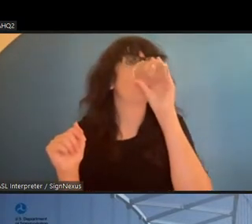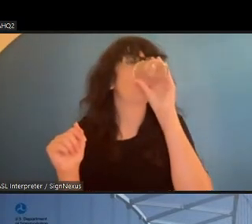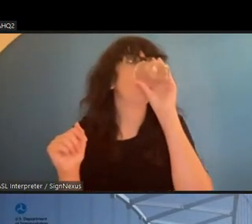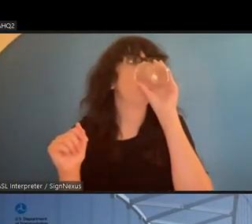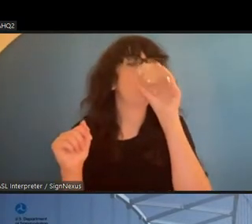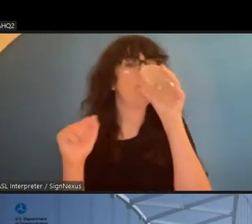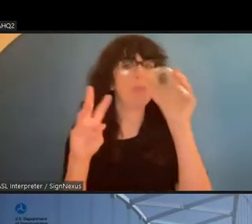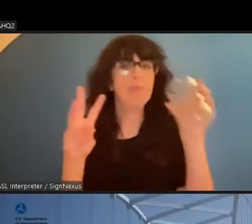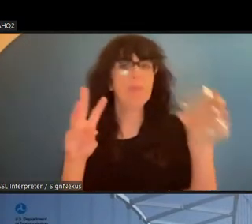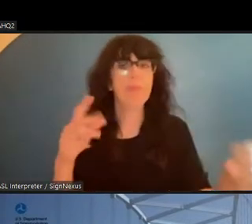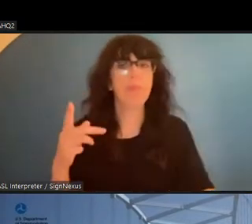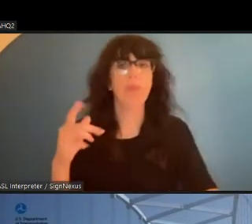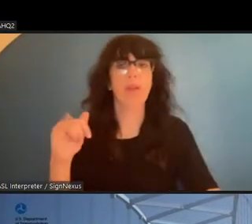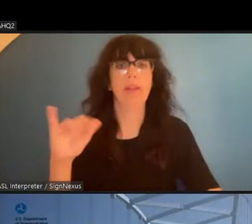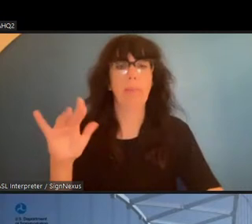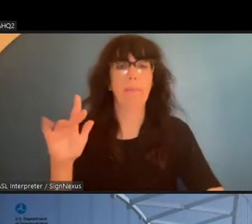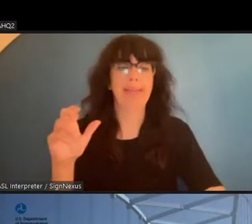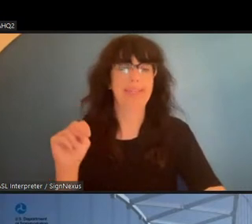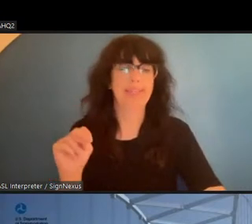wendy pincus